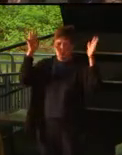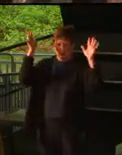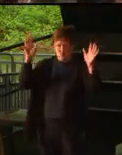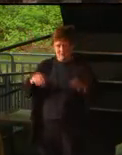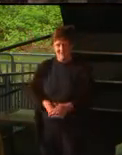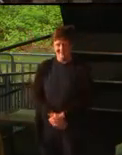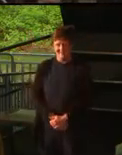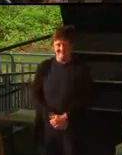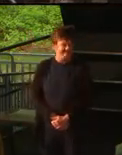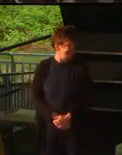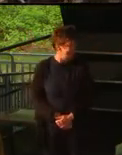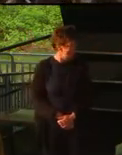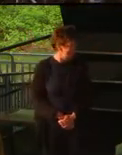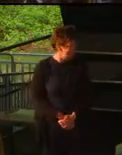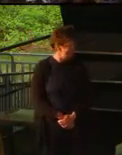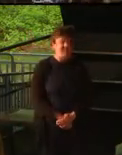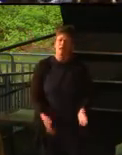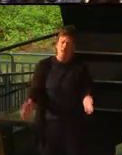Come on.